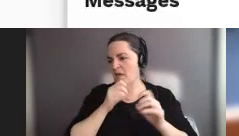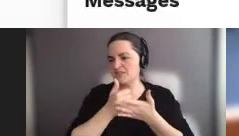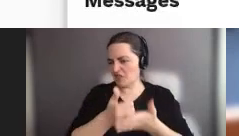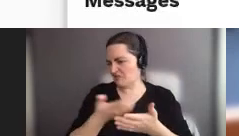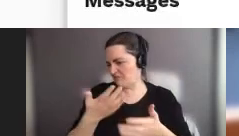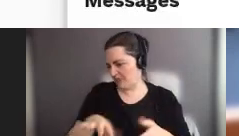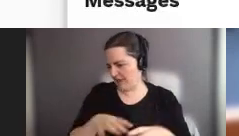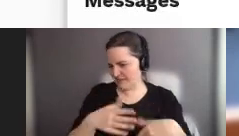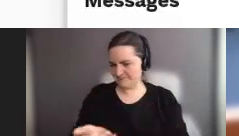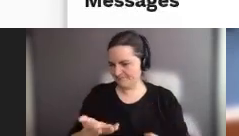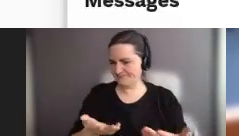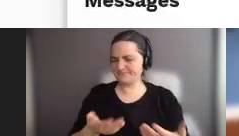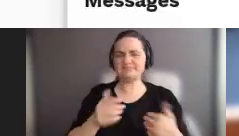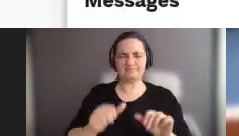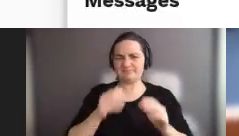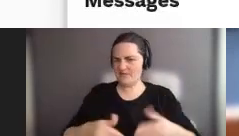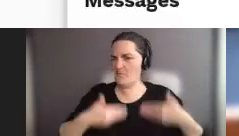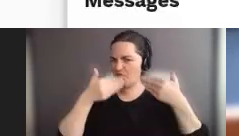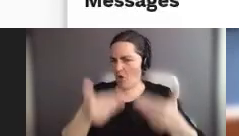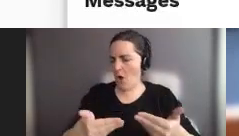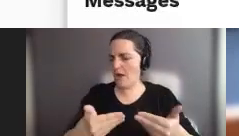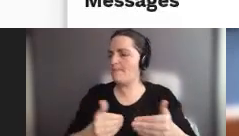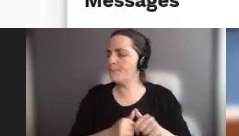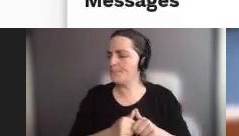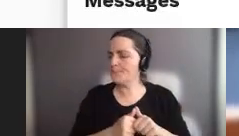to motor on to the next thing.